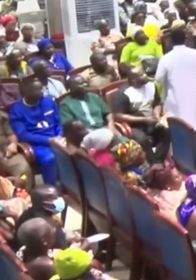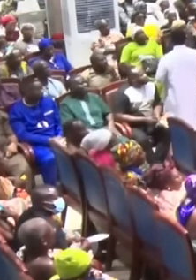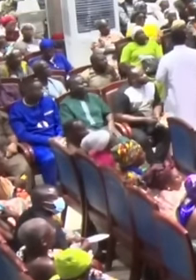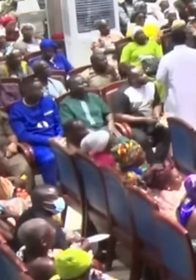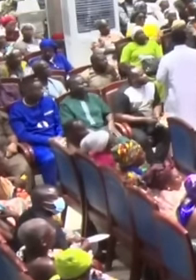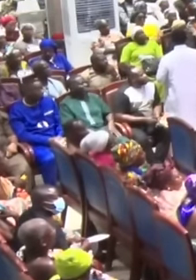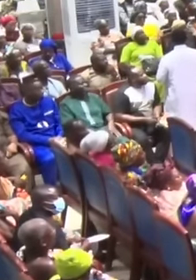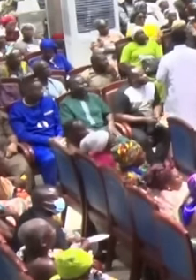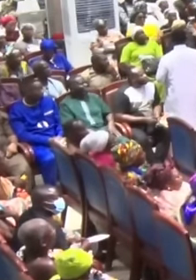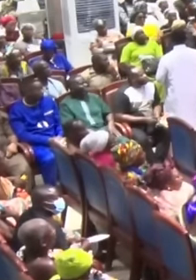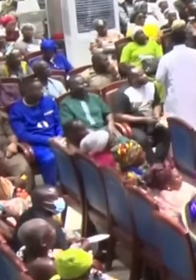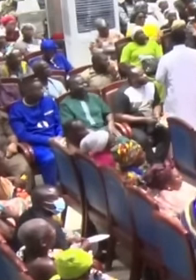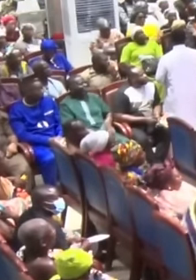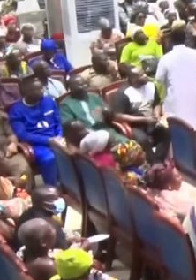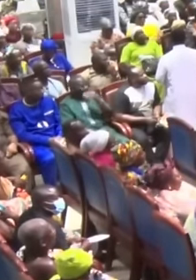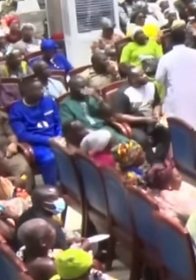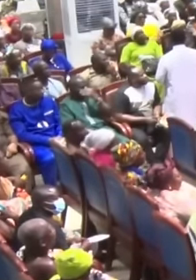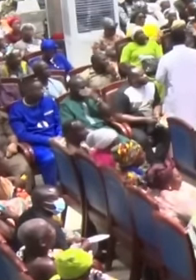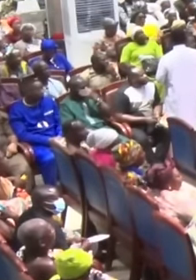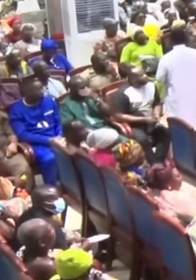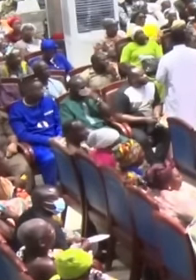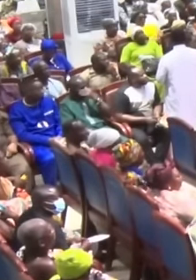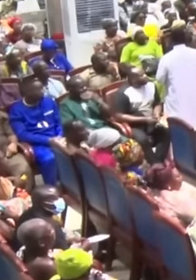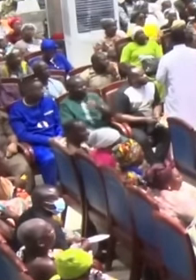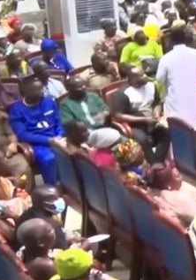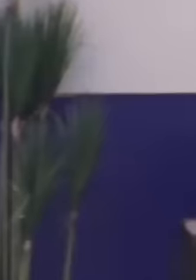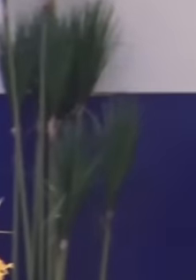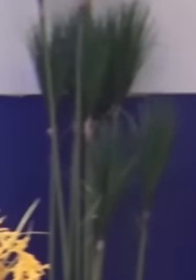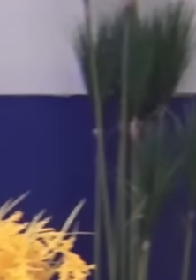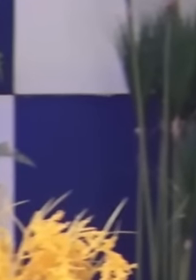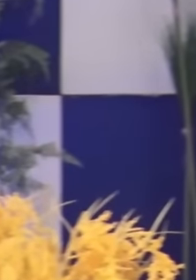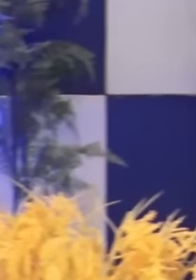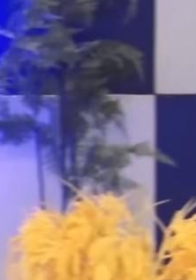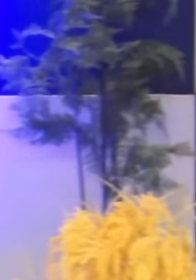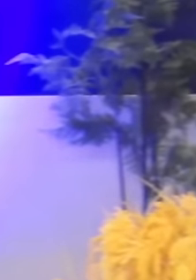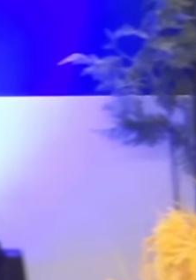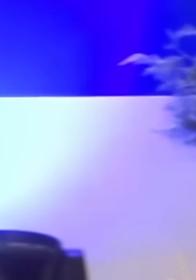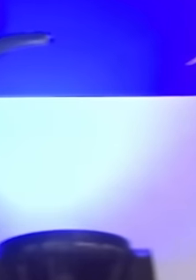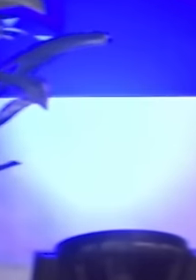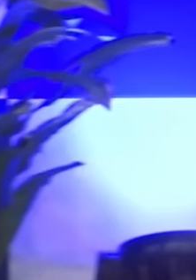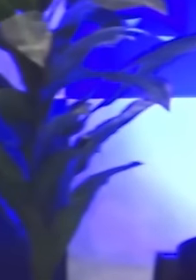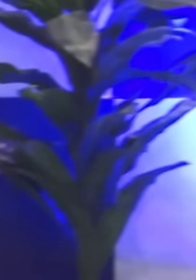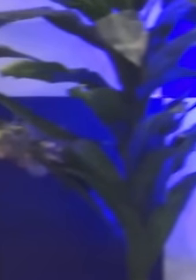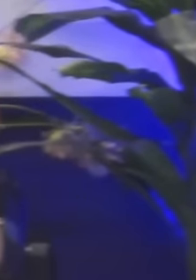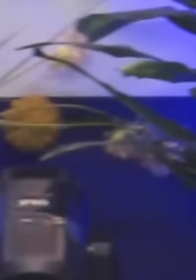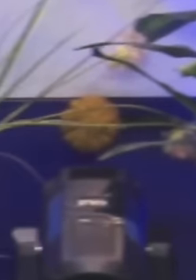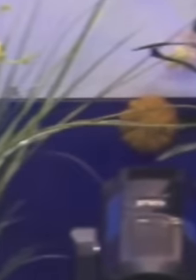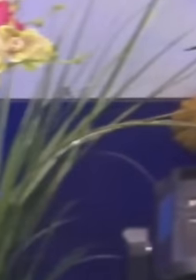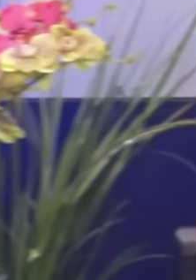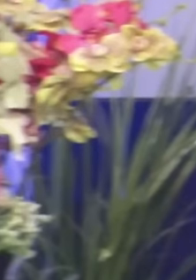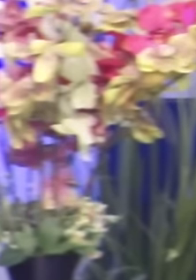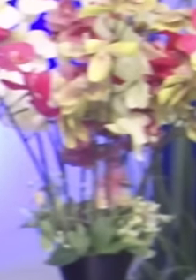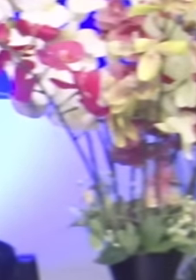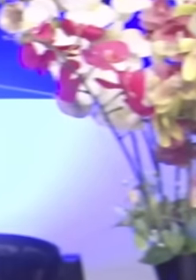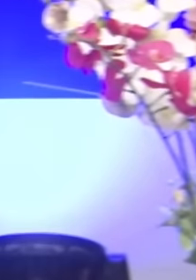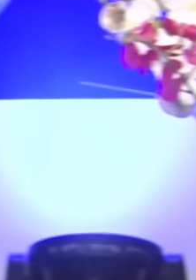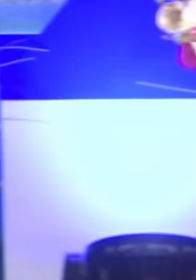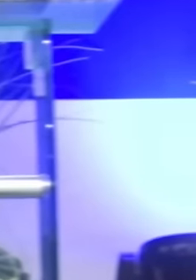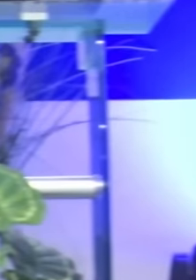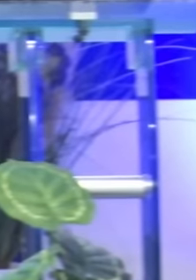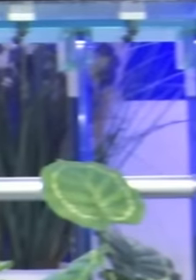Yes. Sometimes I grieve. And sometimes too, I am filled with sadness.